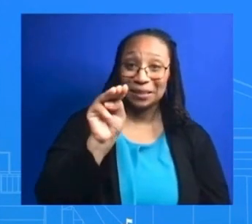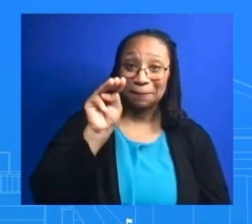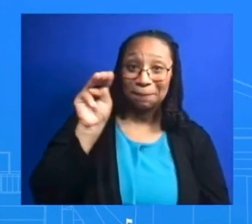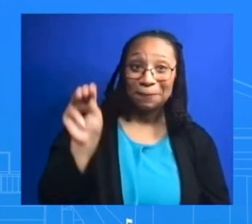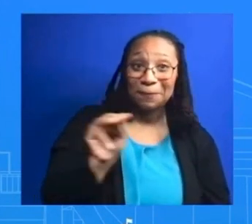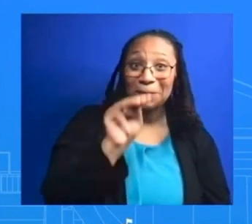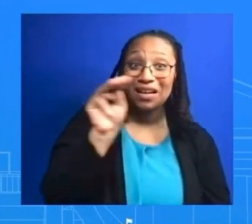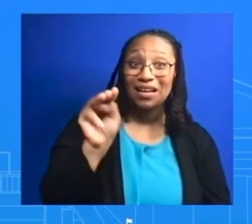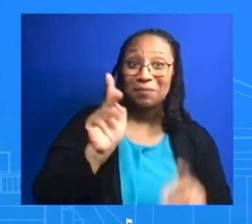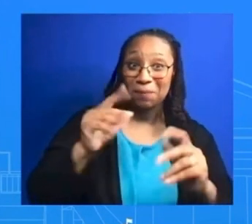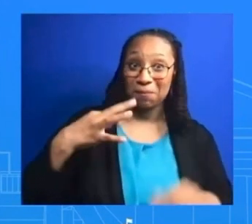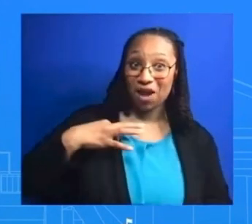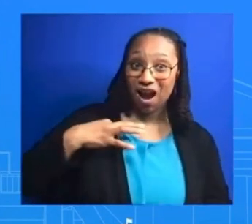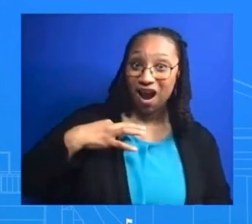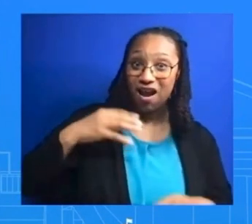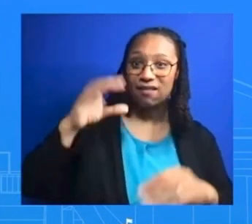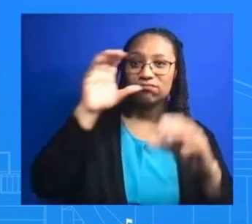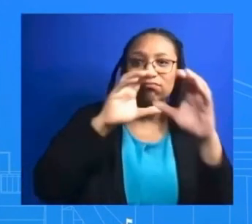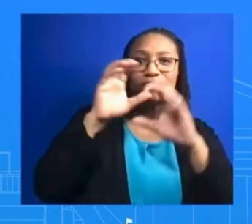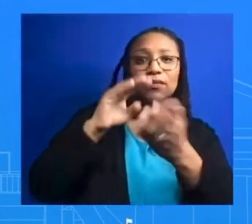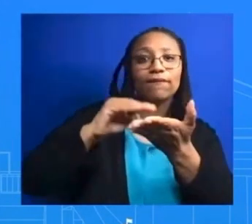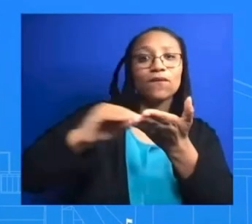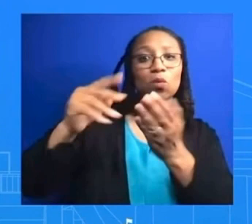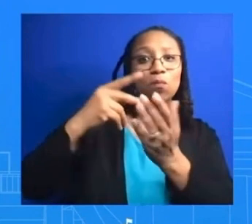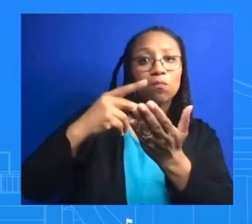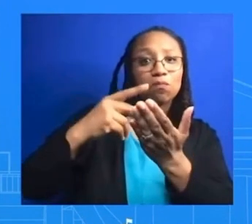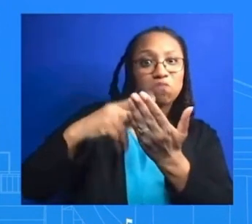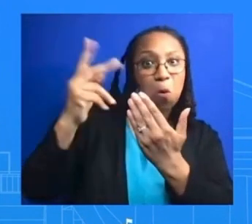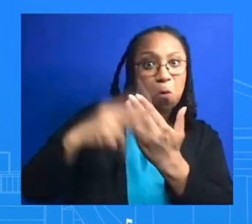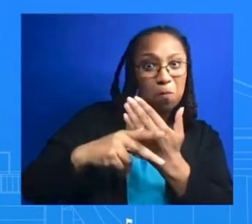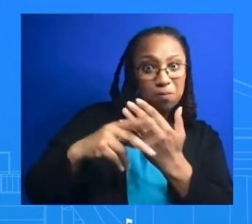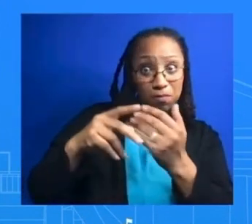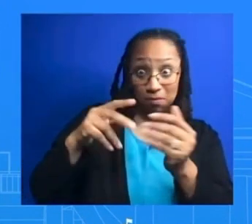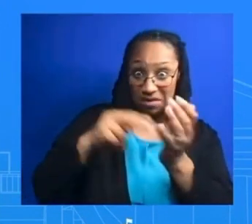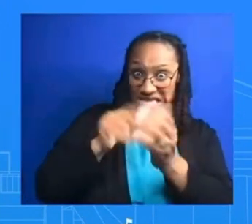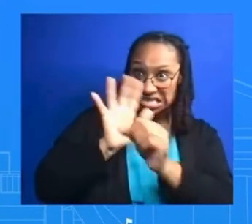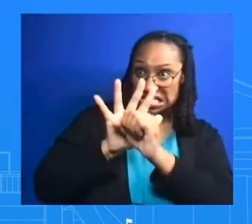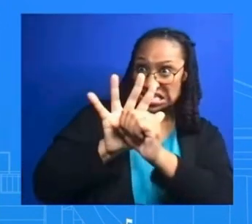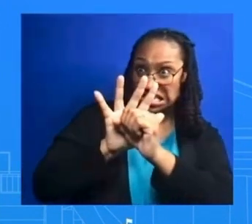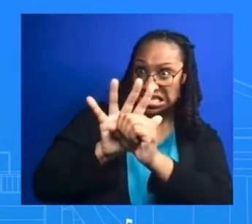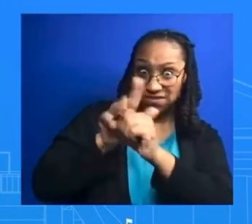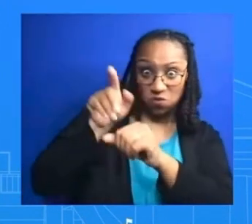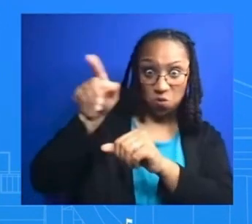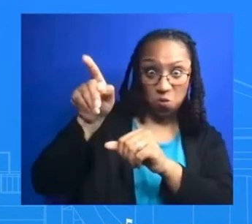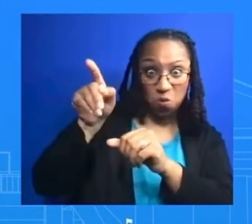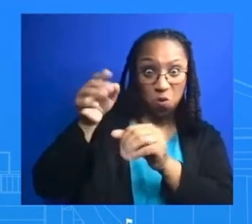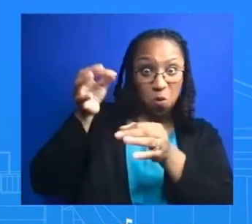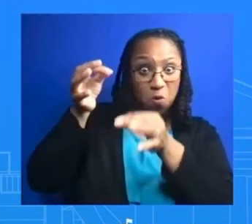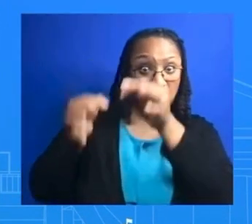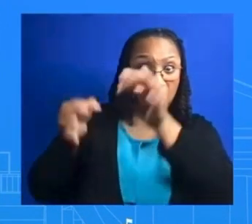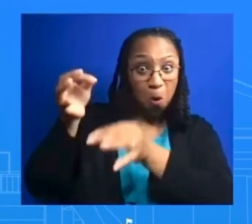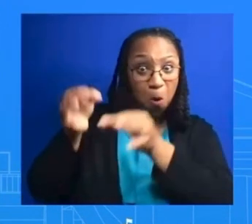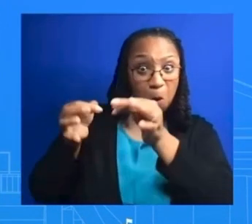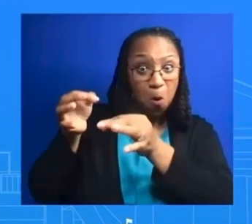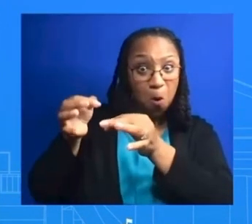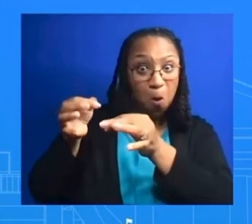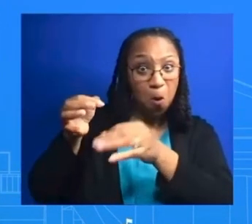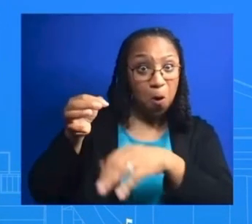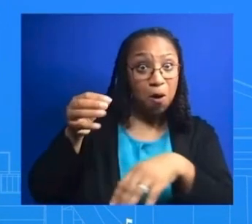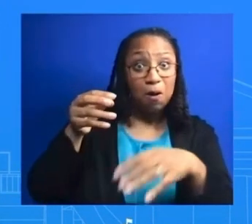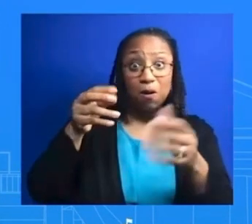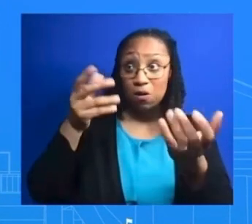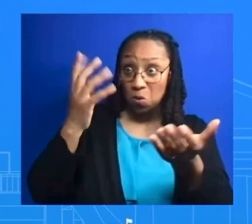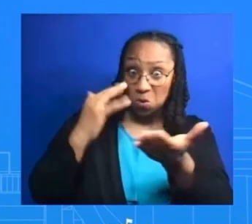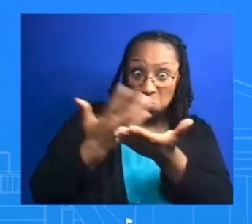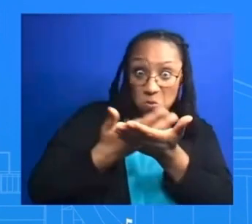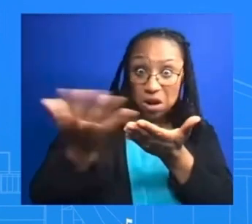you didn't have a decision yet, and were government resources then wasted on this? No, I think we explain to borrowers what the process is going to be.